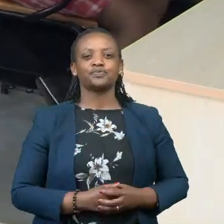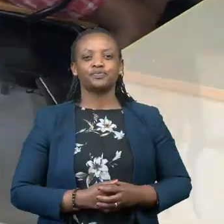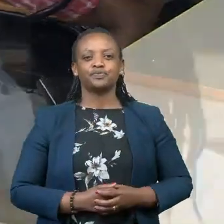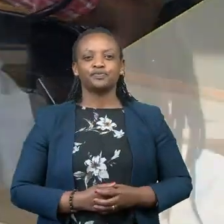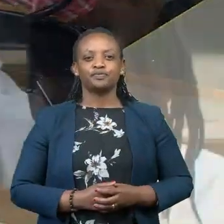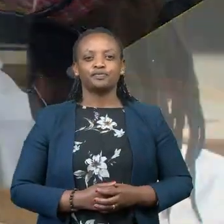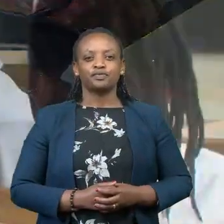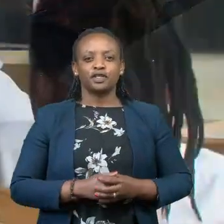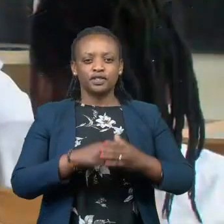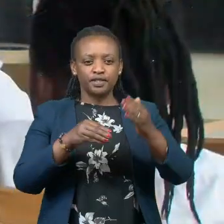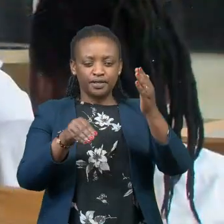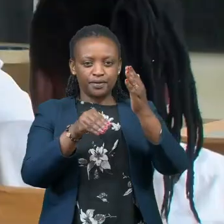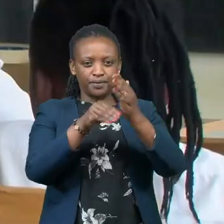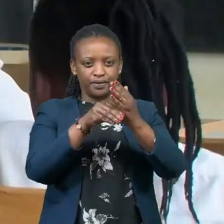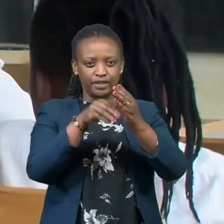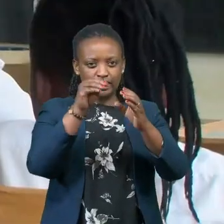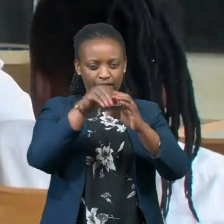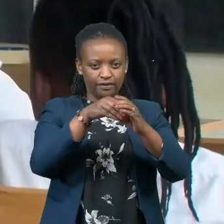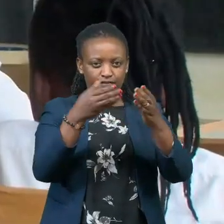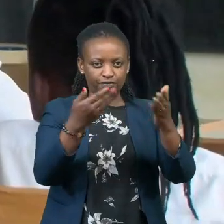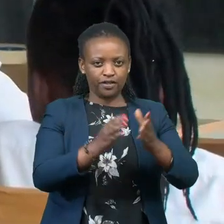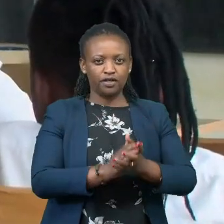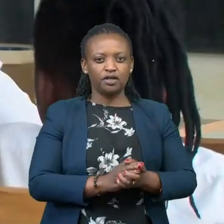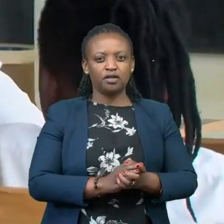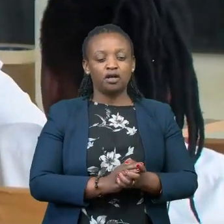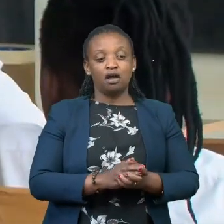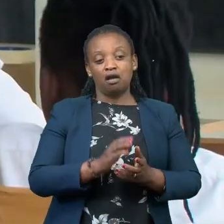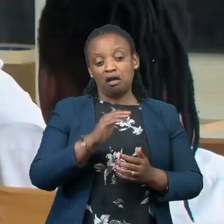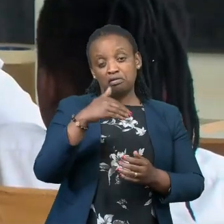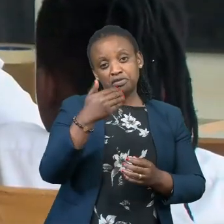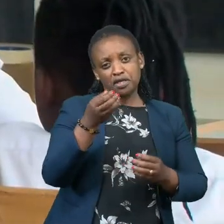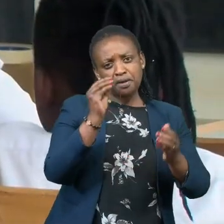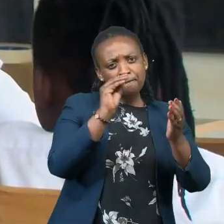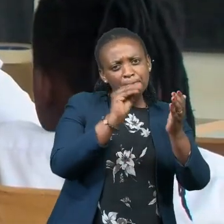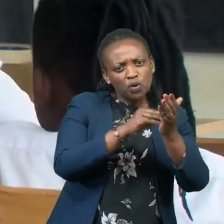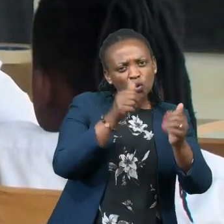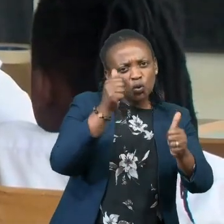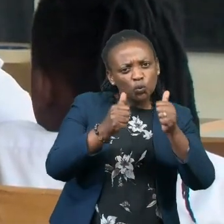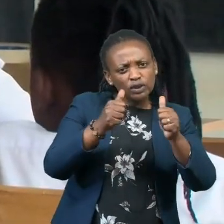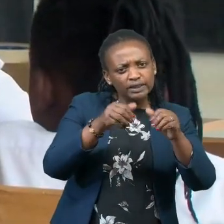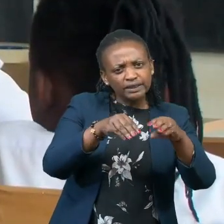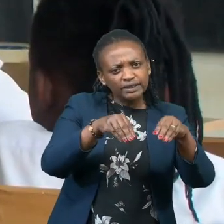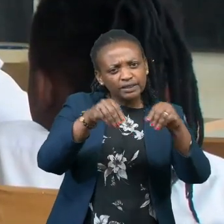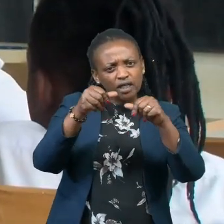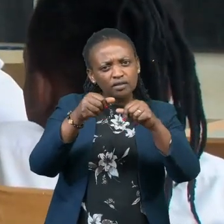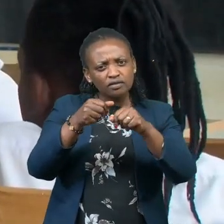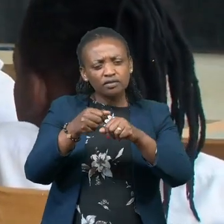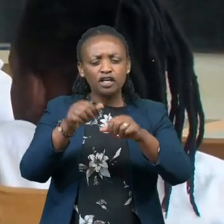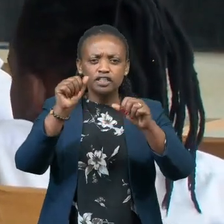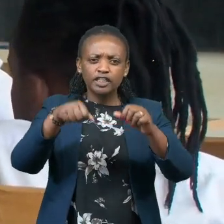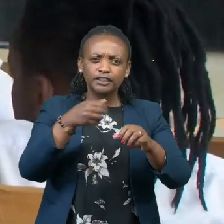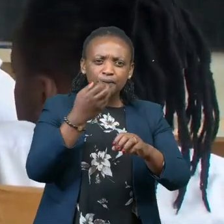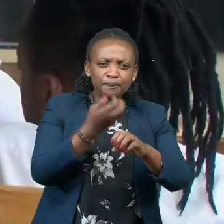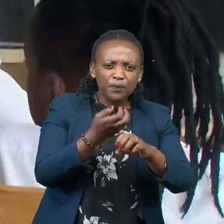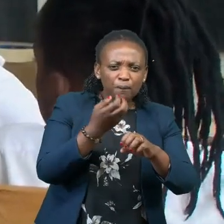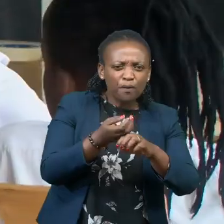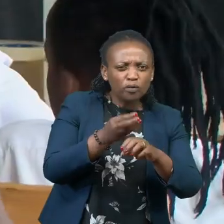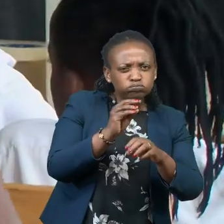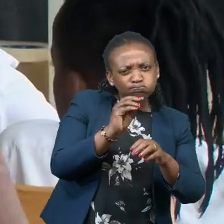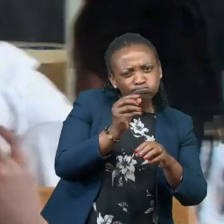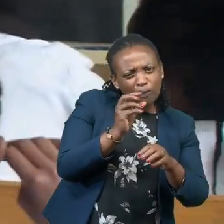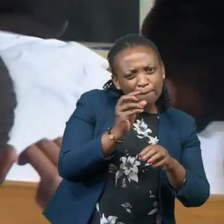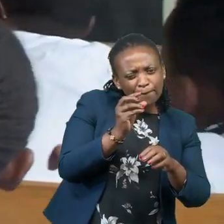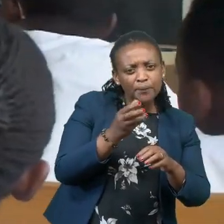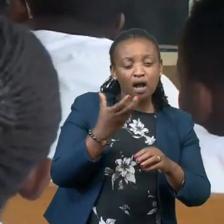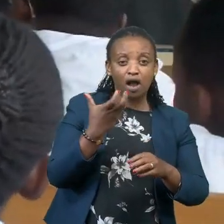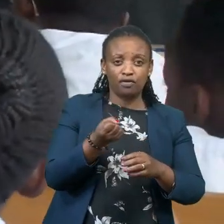That's so good. Yes. Just add it in. Then later, you put which sand? Coarse